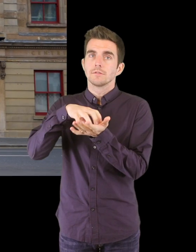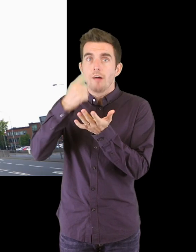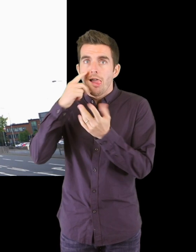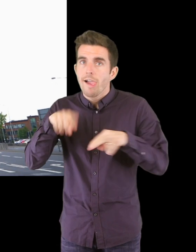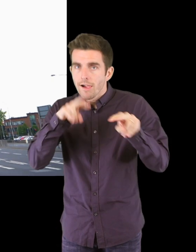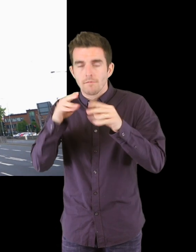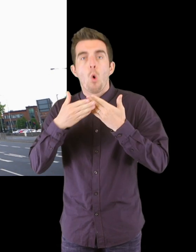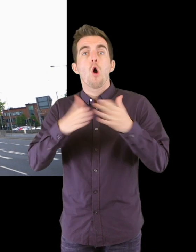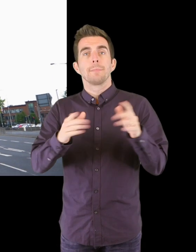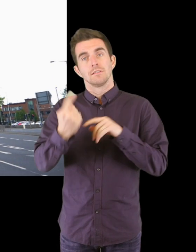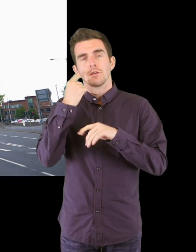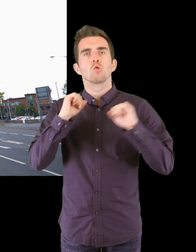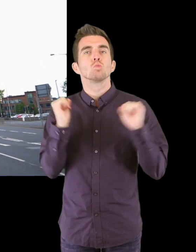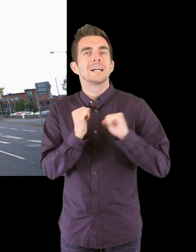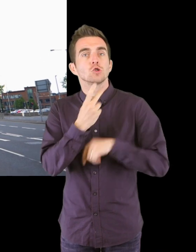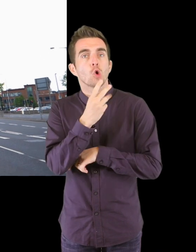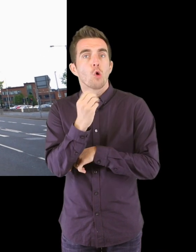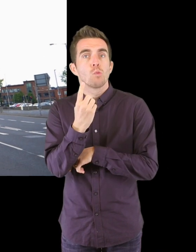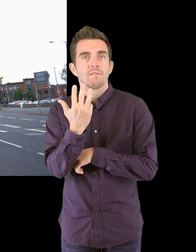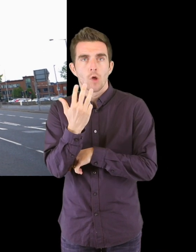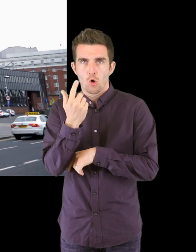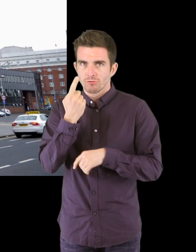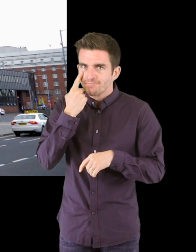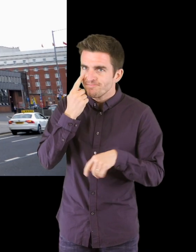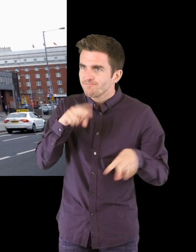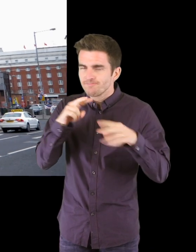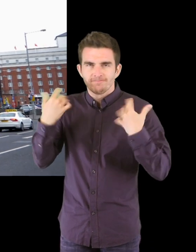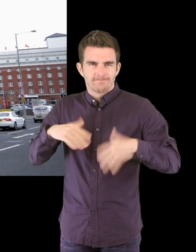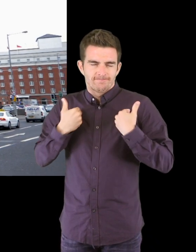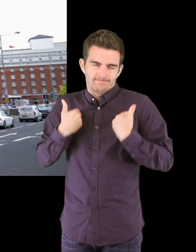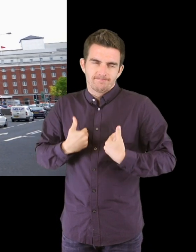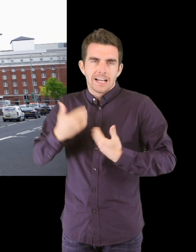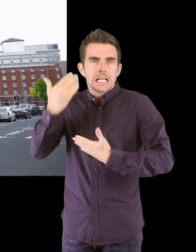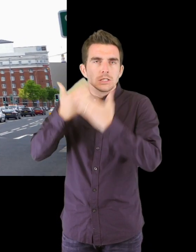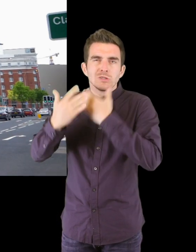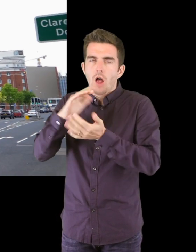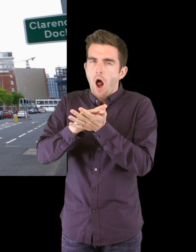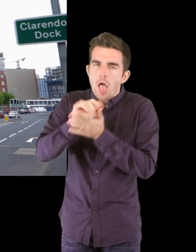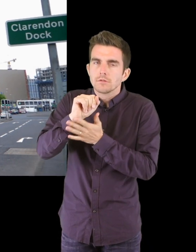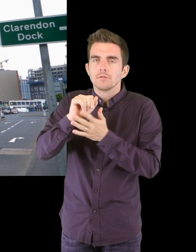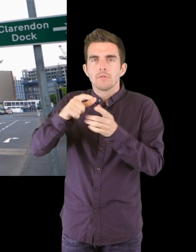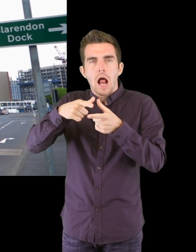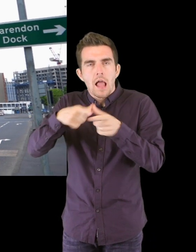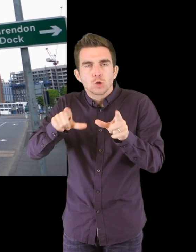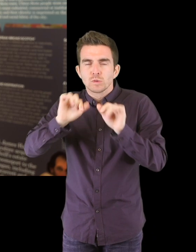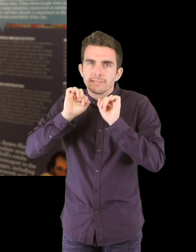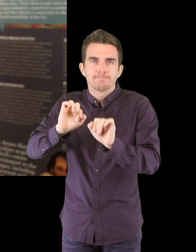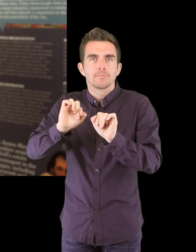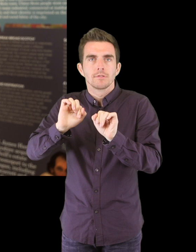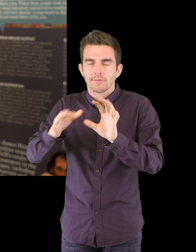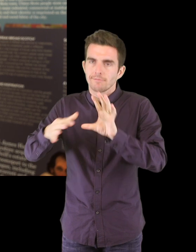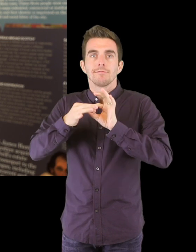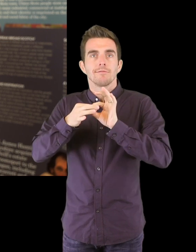The Discover Ulster-Scots Centre was opened in winter 2014 to explore and examine the rich historical, cultural and